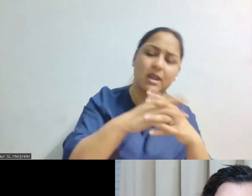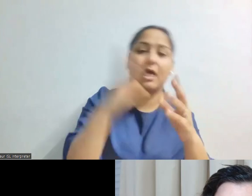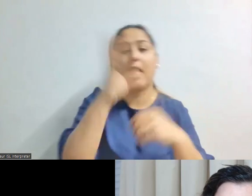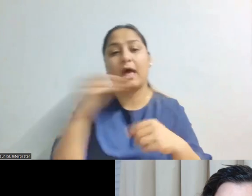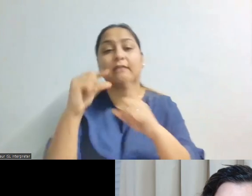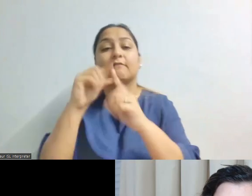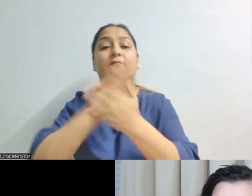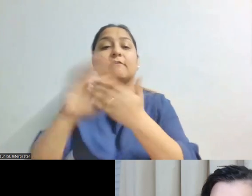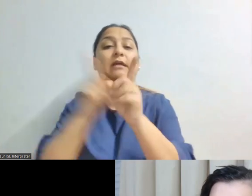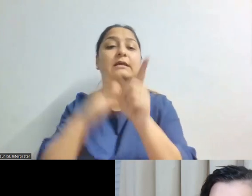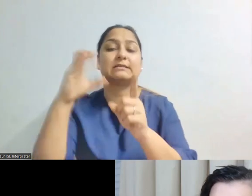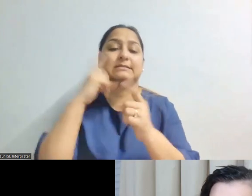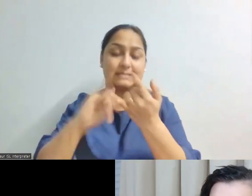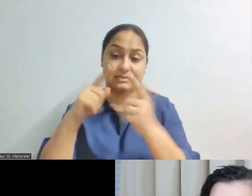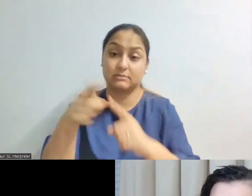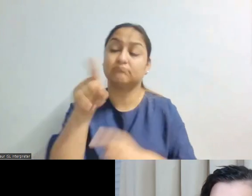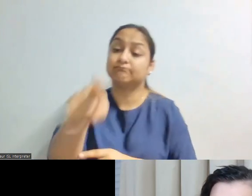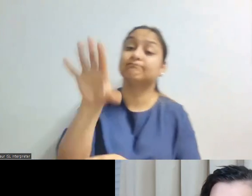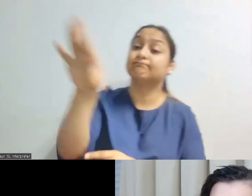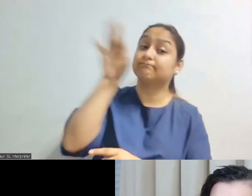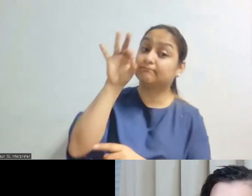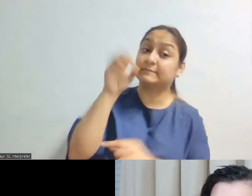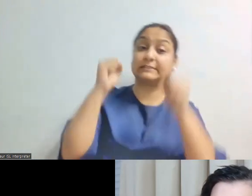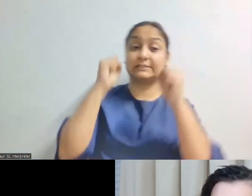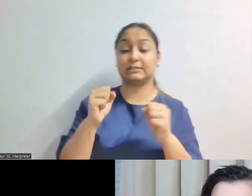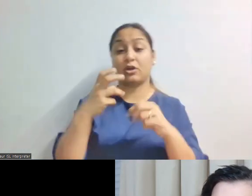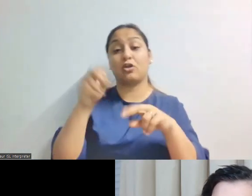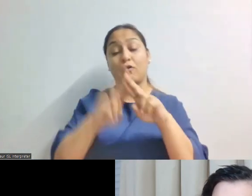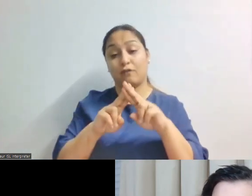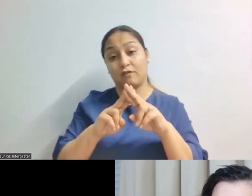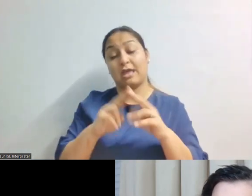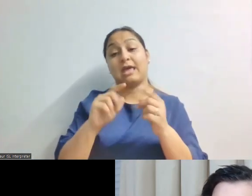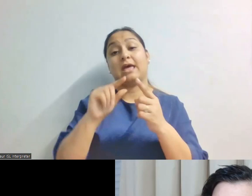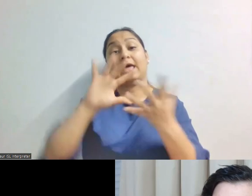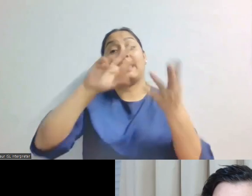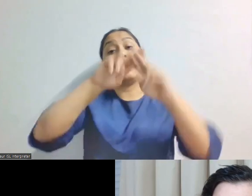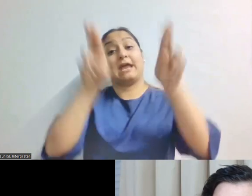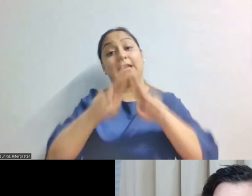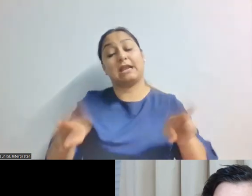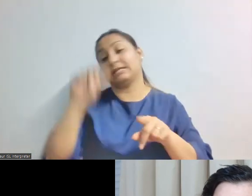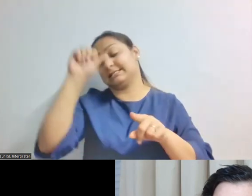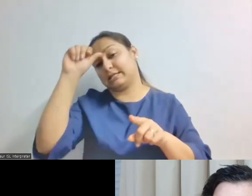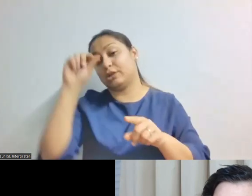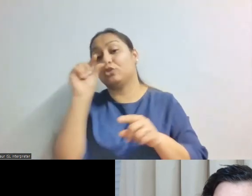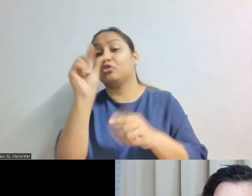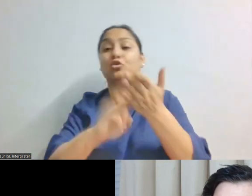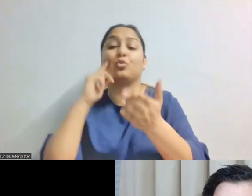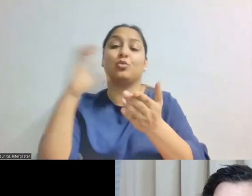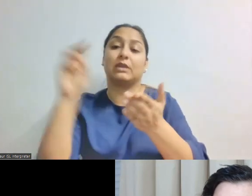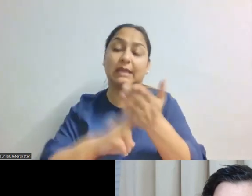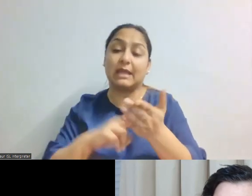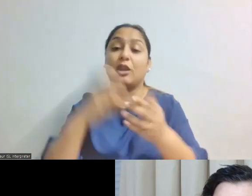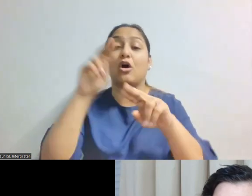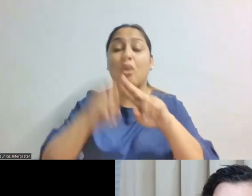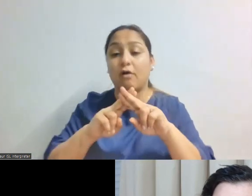She was appointed the chair of the International Union of Pure and Applied Physics Working Group